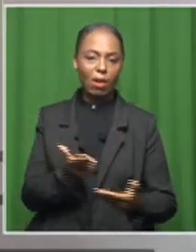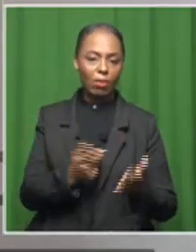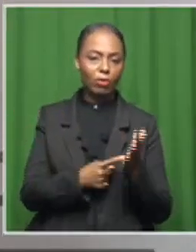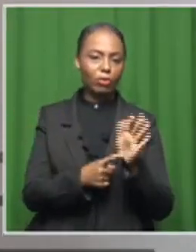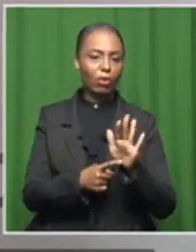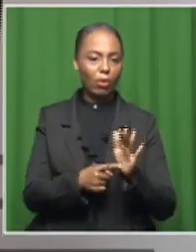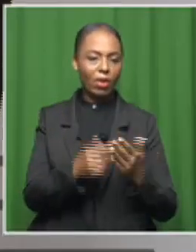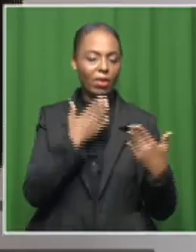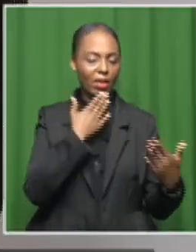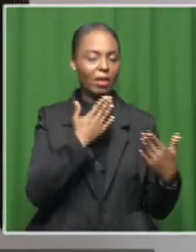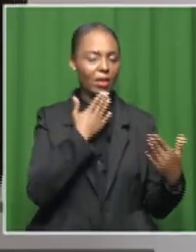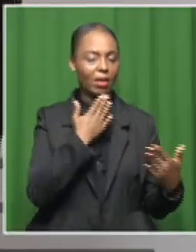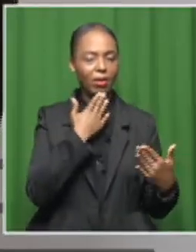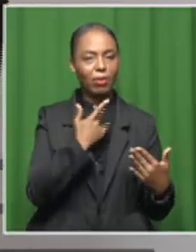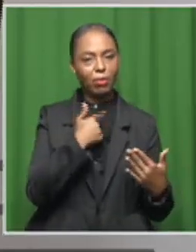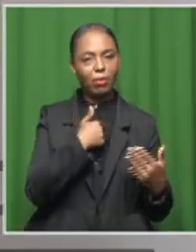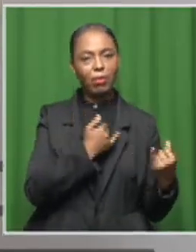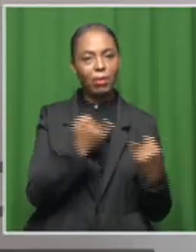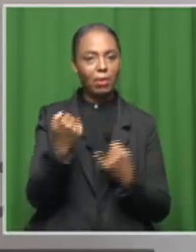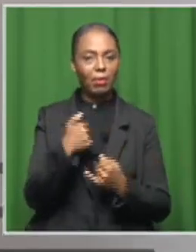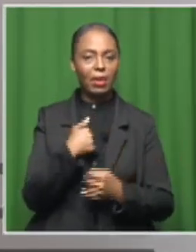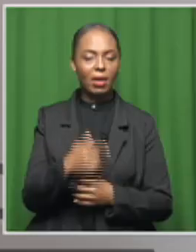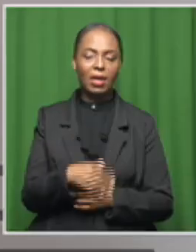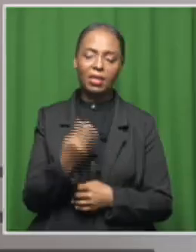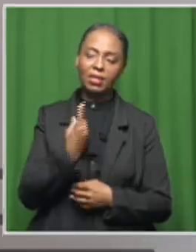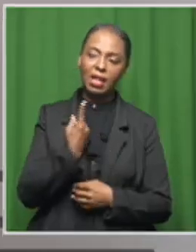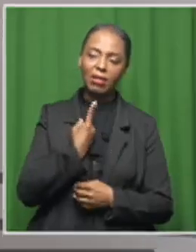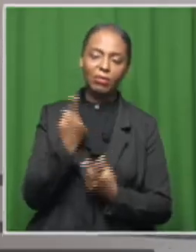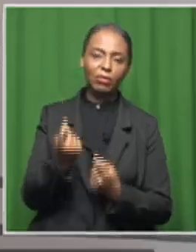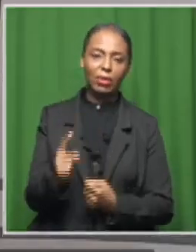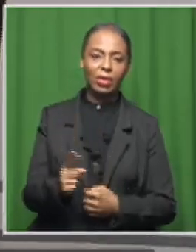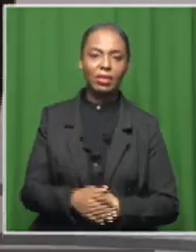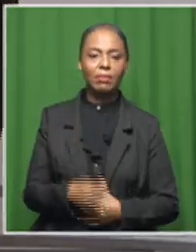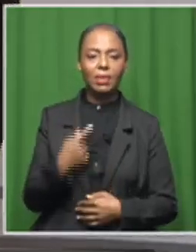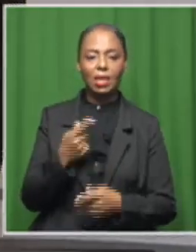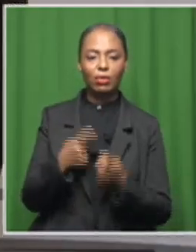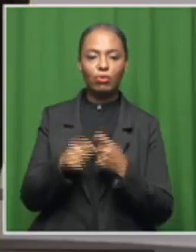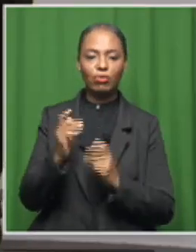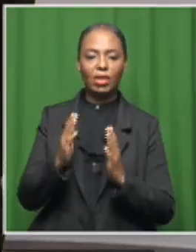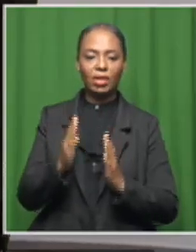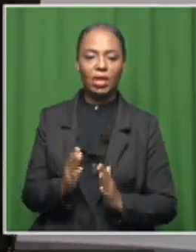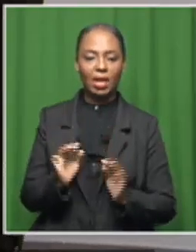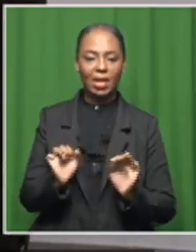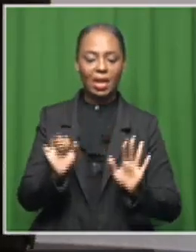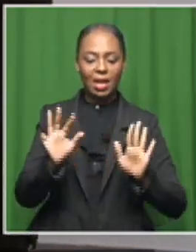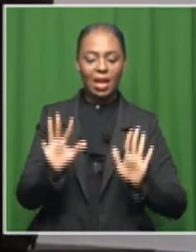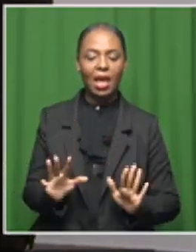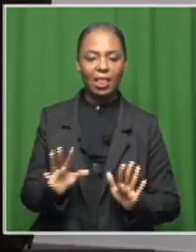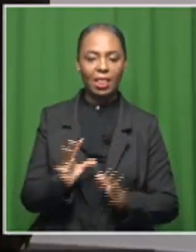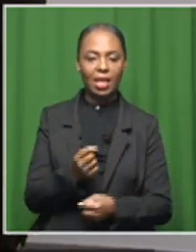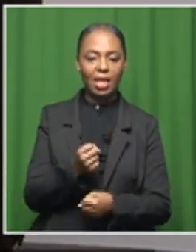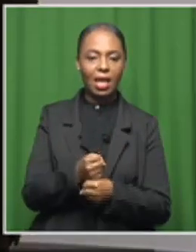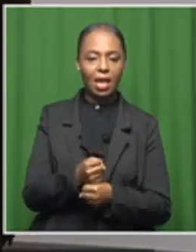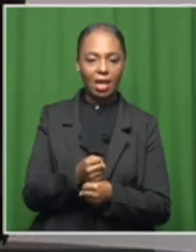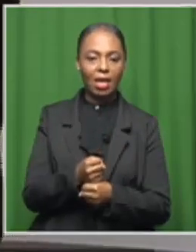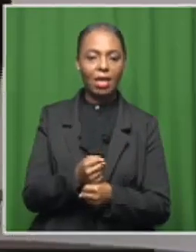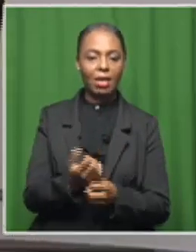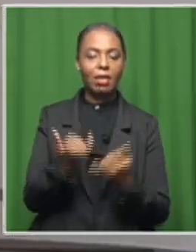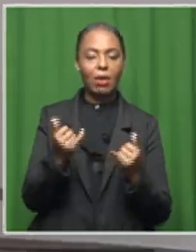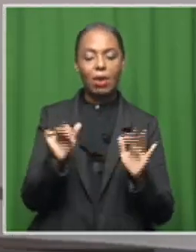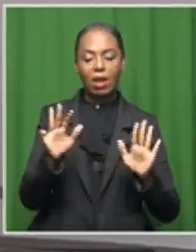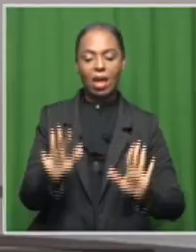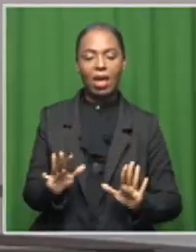be here. Thank you. Tell us about yourself. What do you do? I am a trader in my 9th year. Actually celebrate my 9th year a couple of